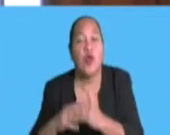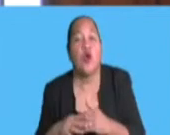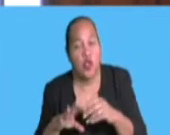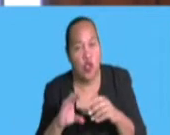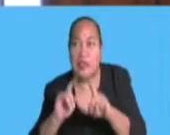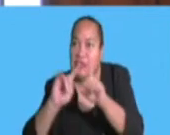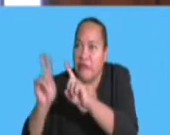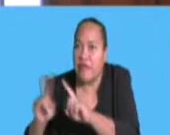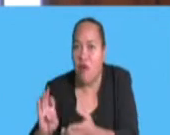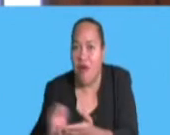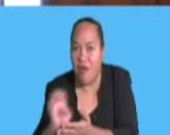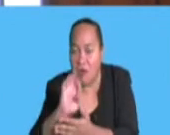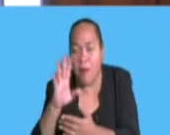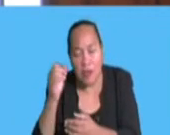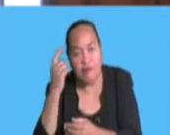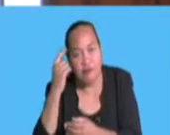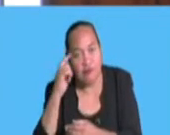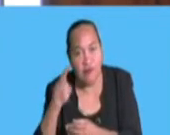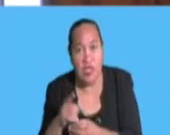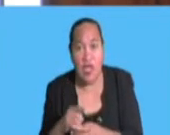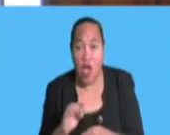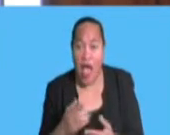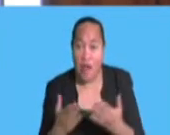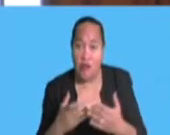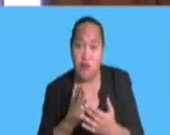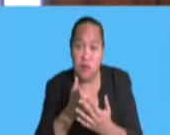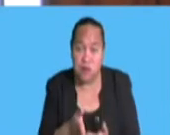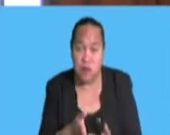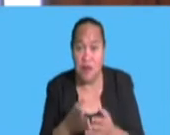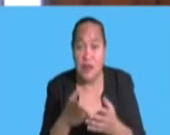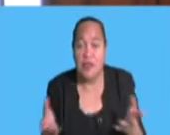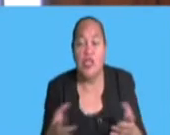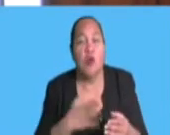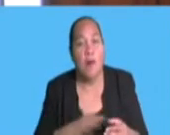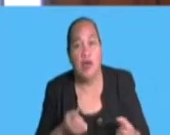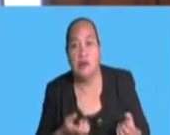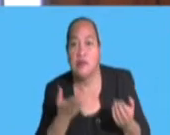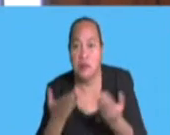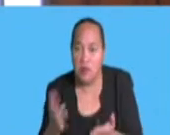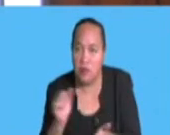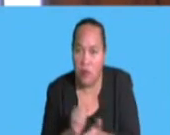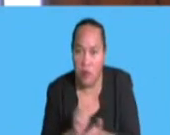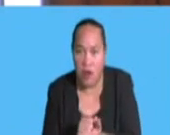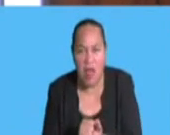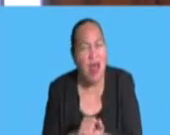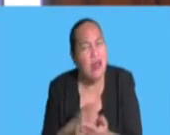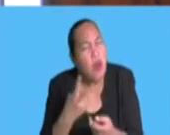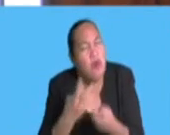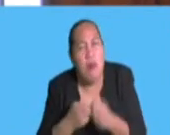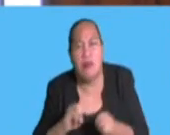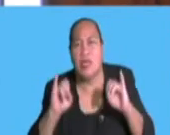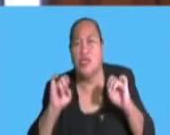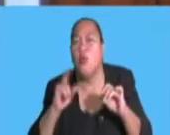into consideration. Now, the first hurdle to supplying adequate housing is inadequate availability of land.